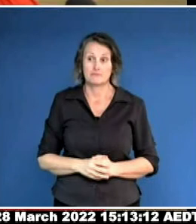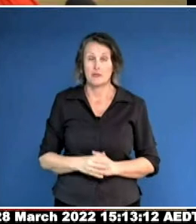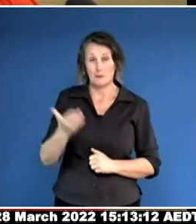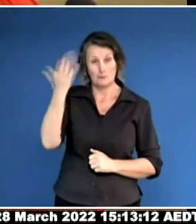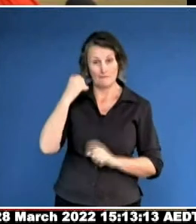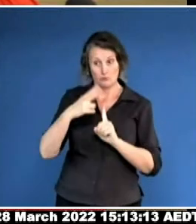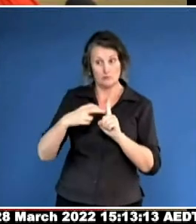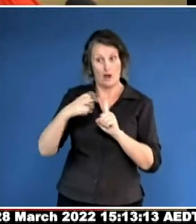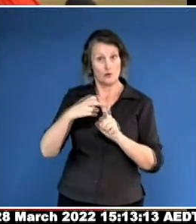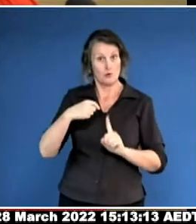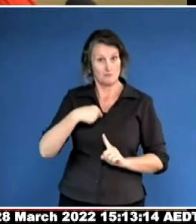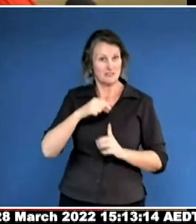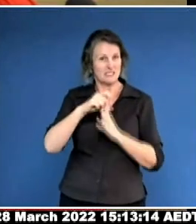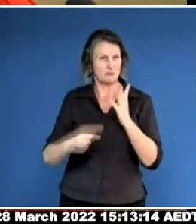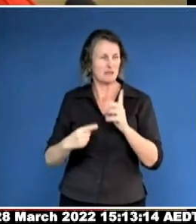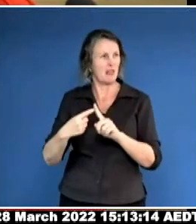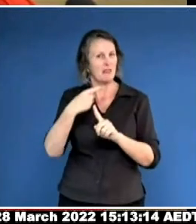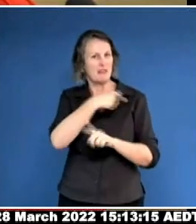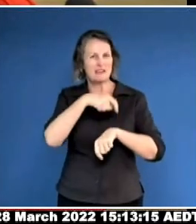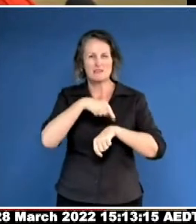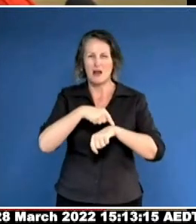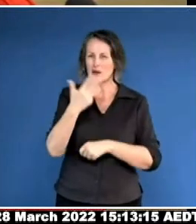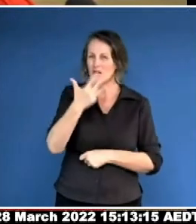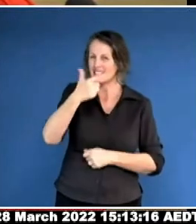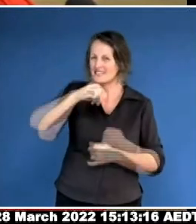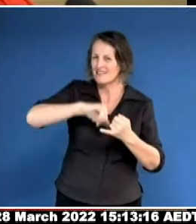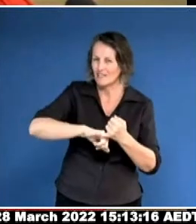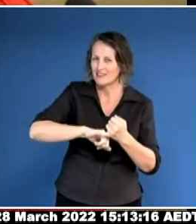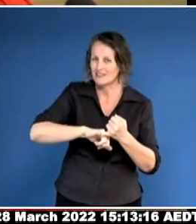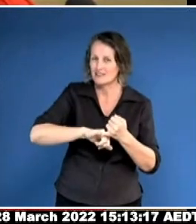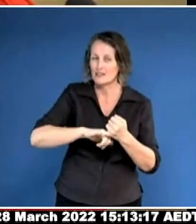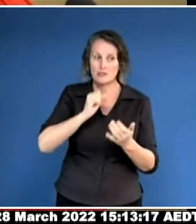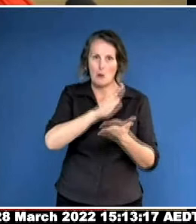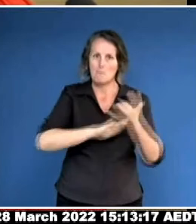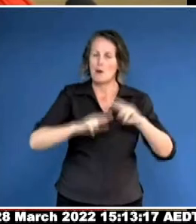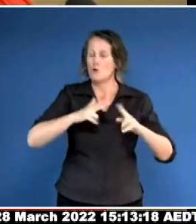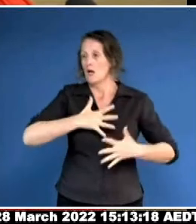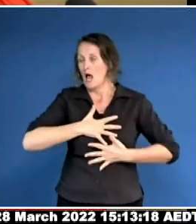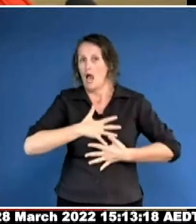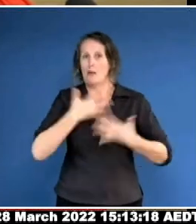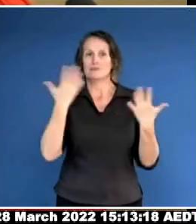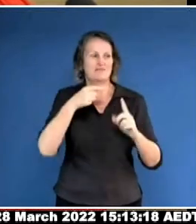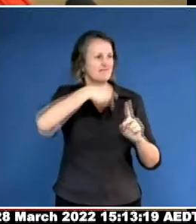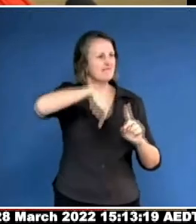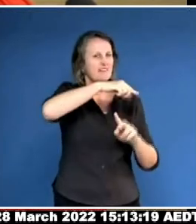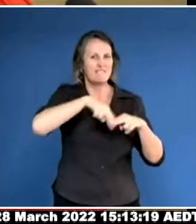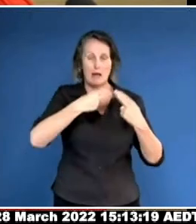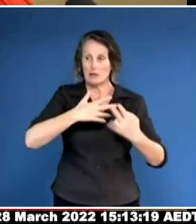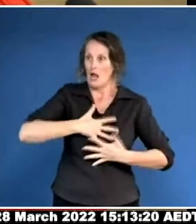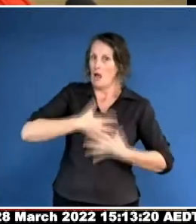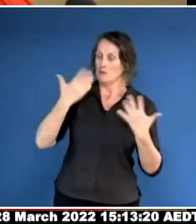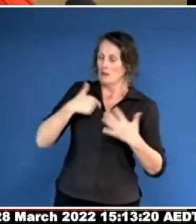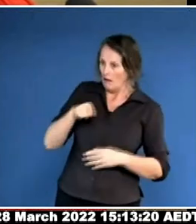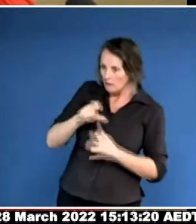in the mid-70s. It was a very traumatic thing for my parents and our extended family. They didn't know what was going to happen to